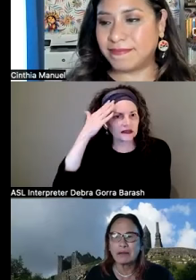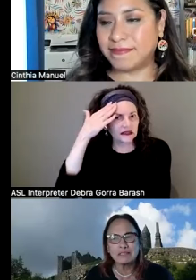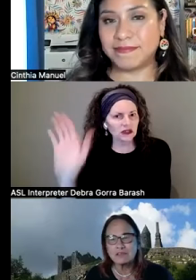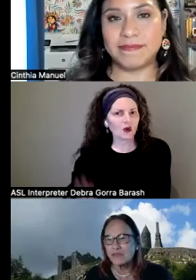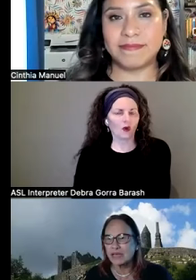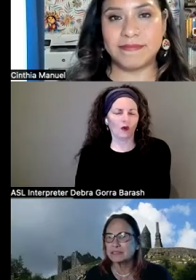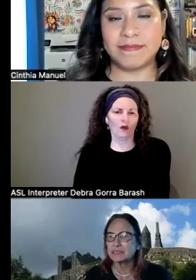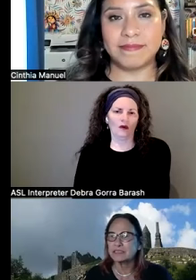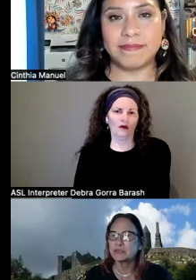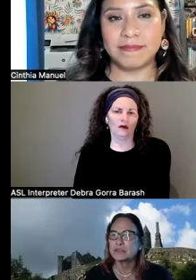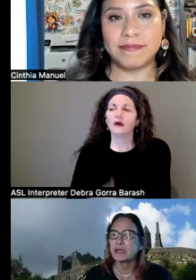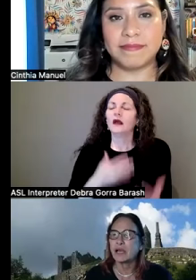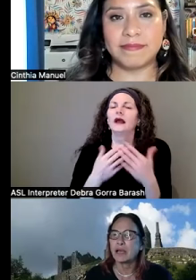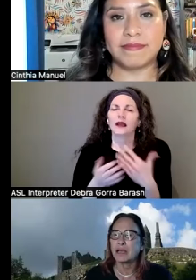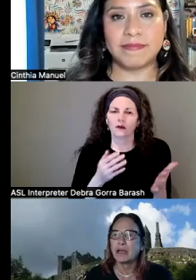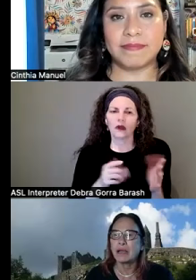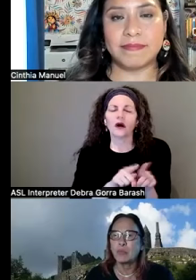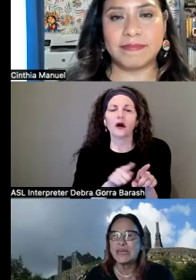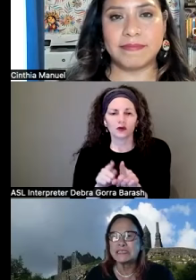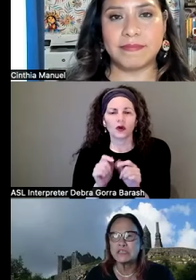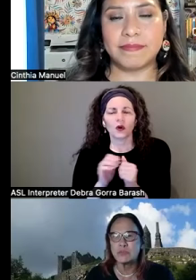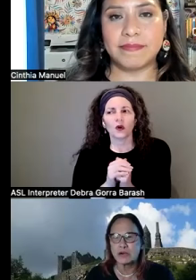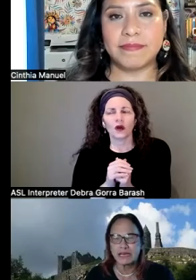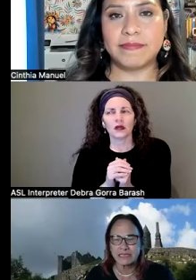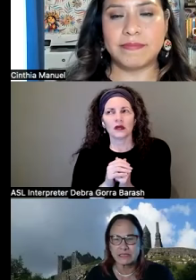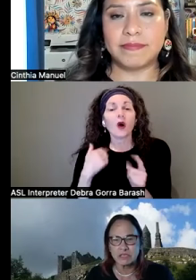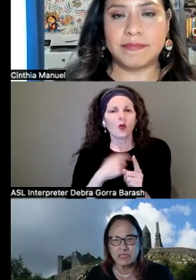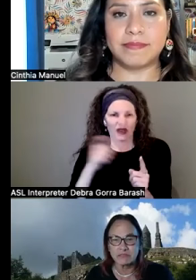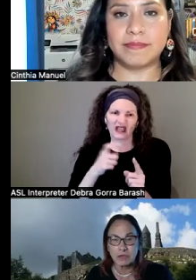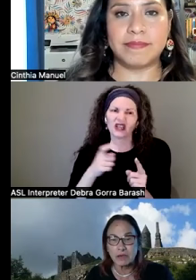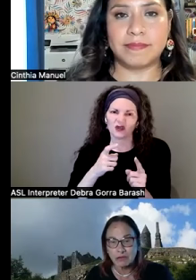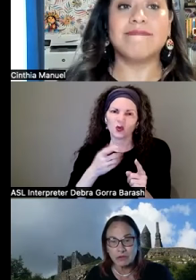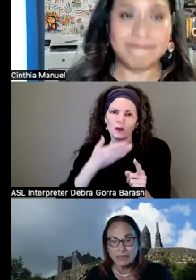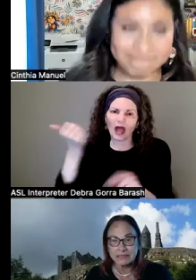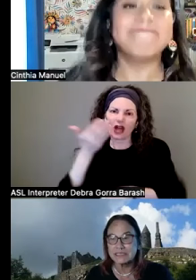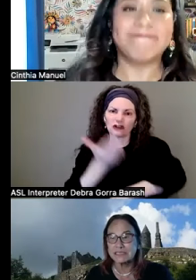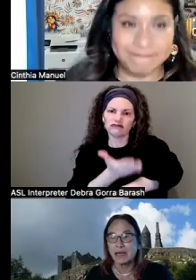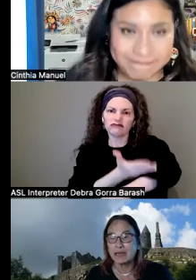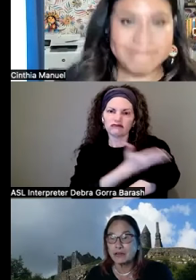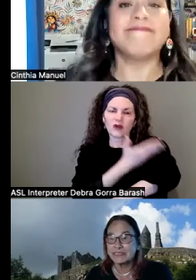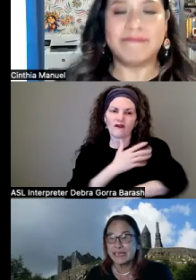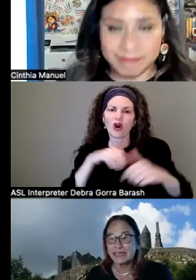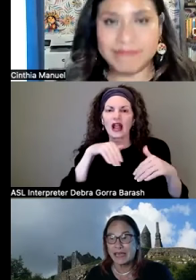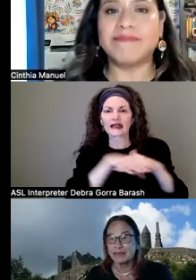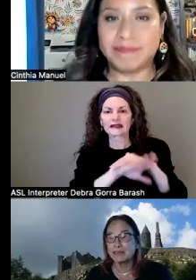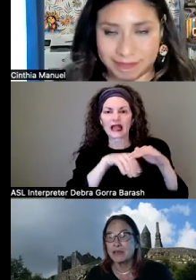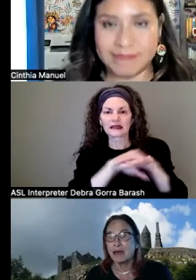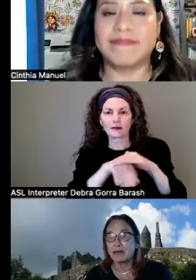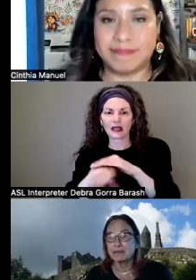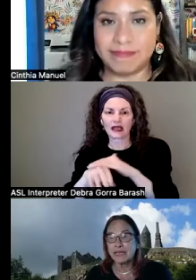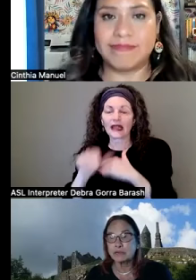But also the fact that, we need to do better at accessibility for not only tech